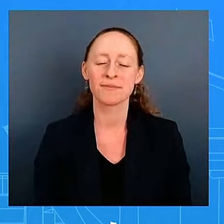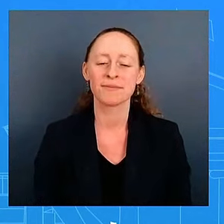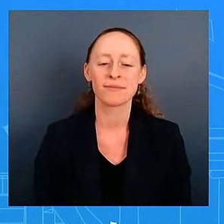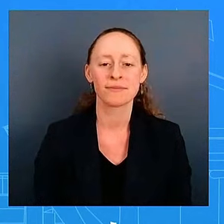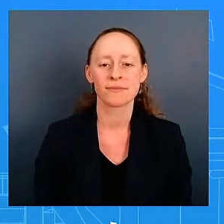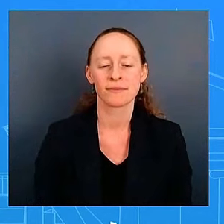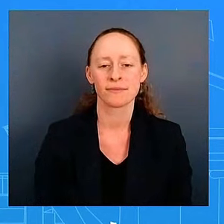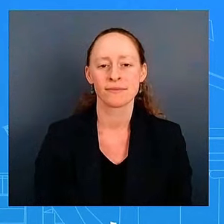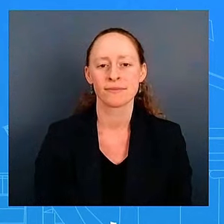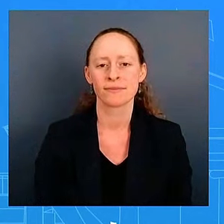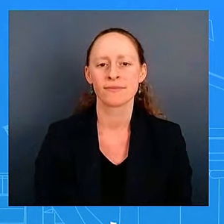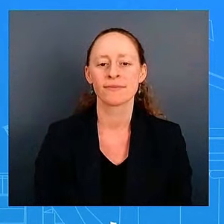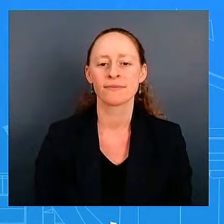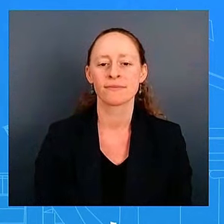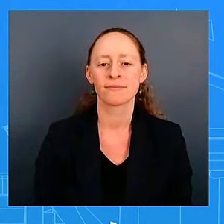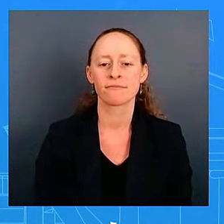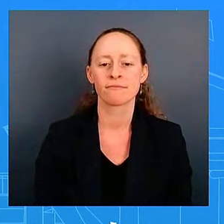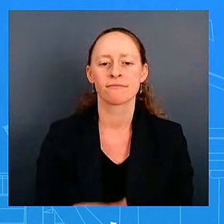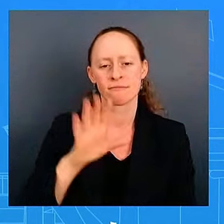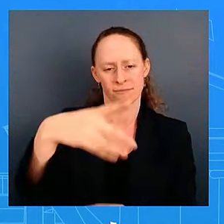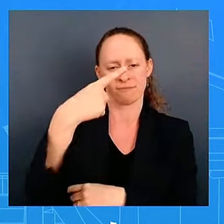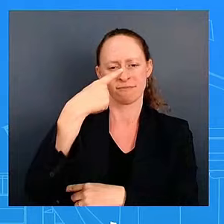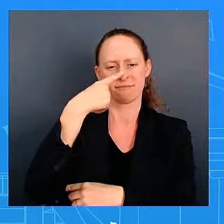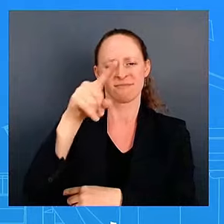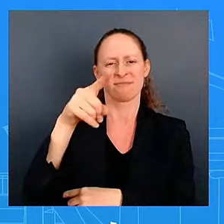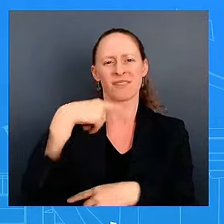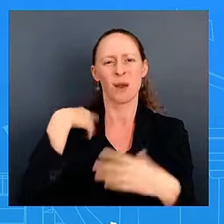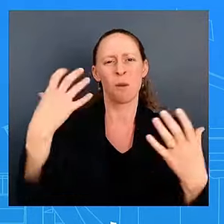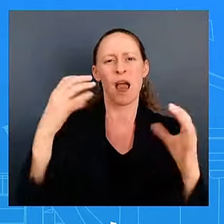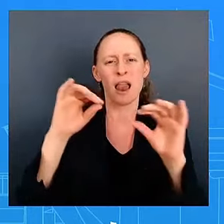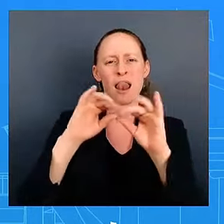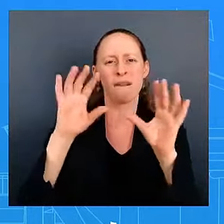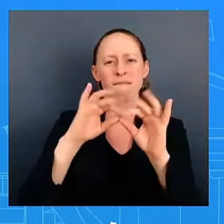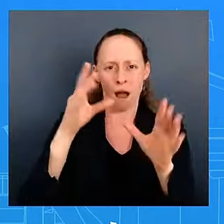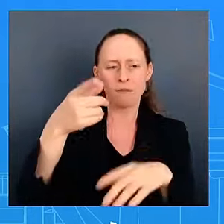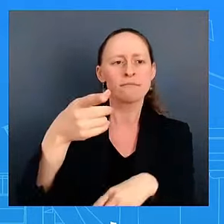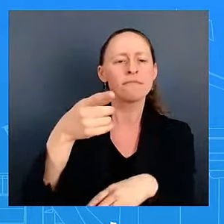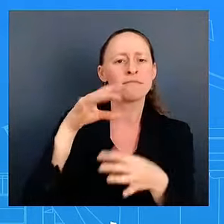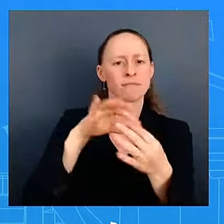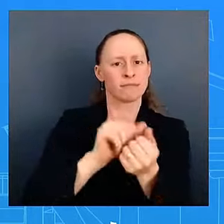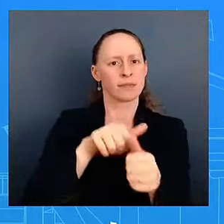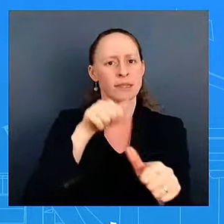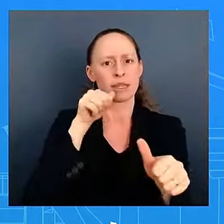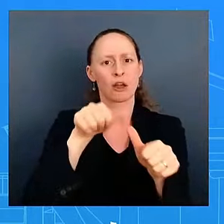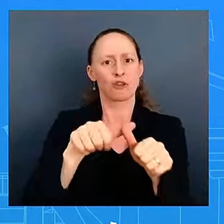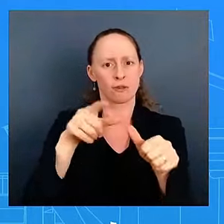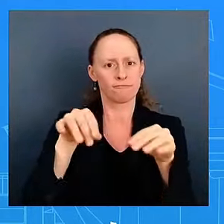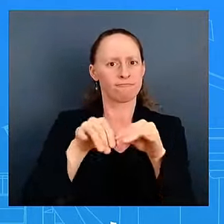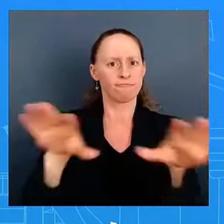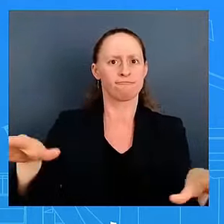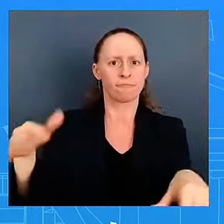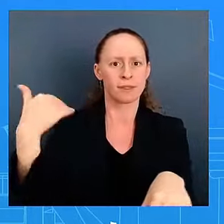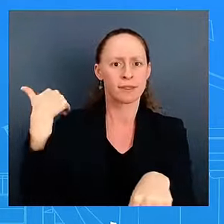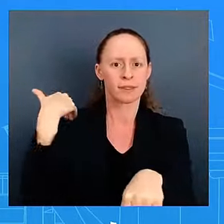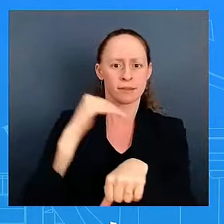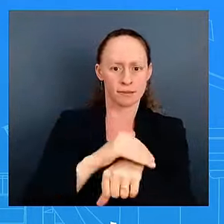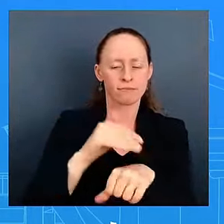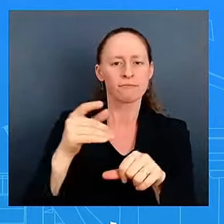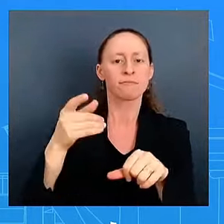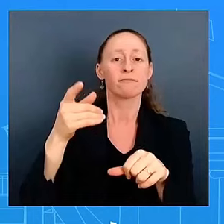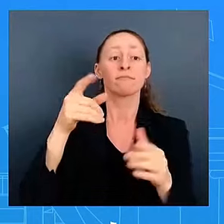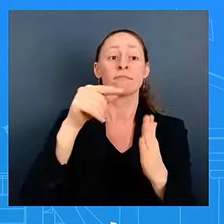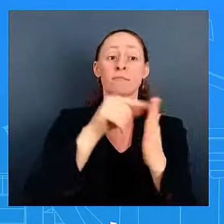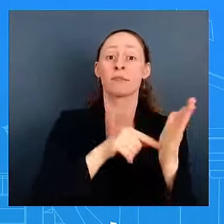on the letter that was sent last night. Sure, absolutely. From Dr. O'Connor. And you can correct me if I'm wrong, but it didn't seem to explicitly describe